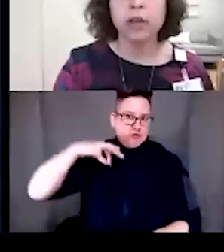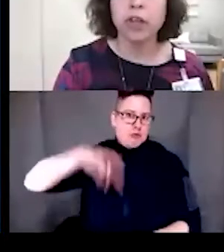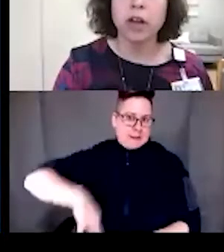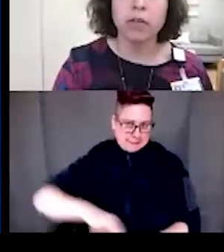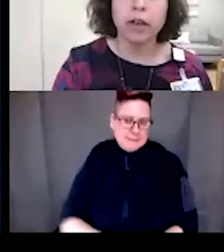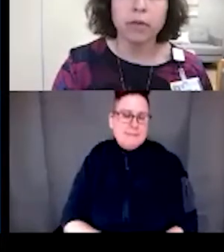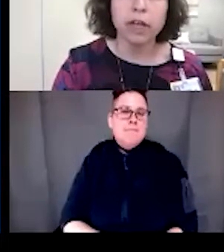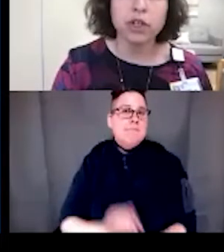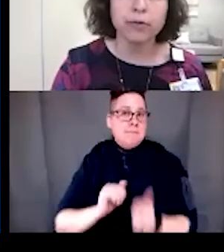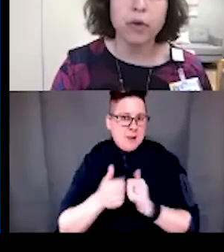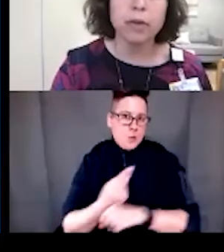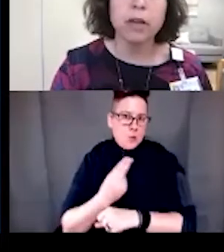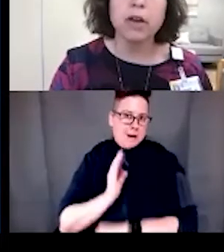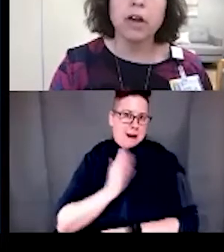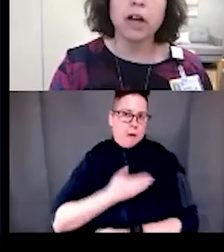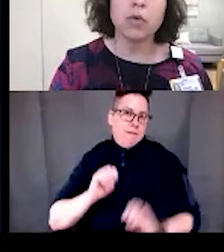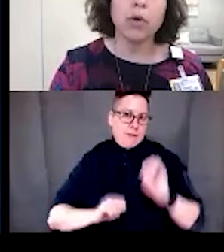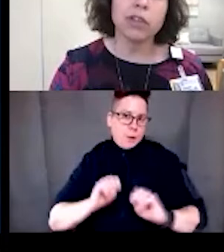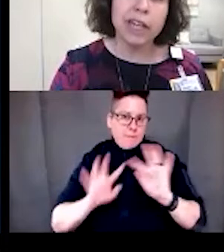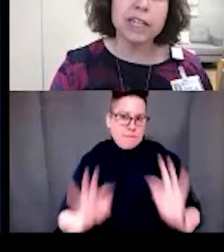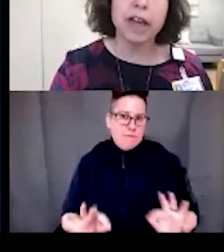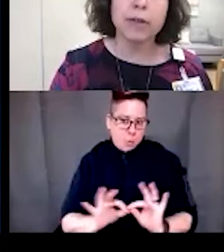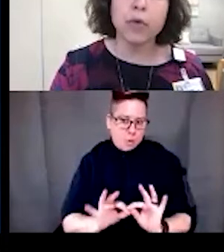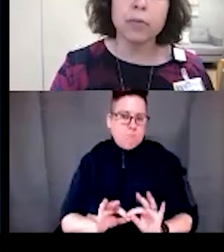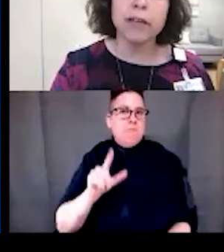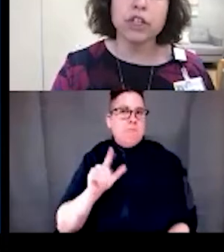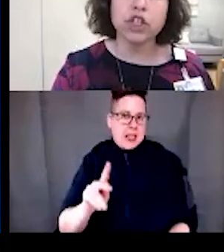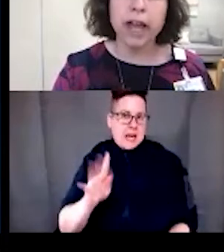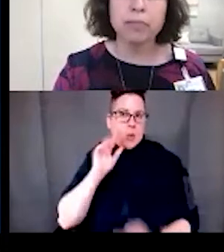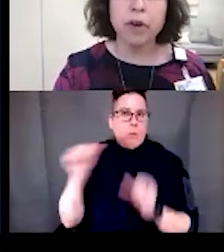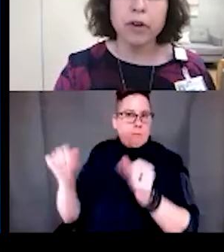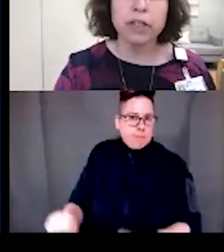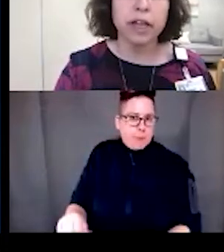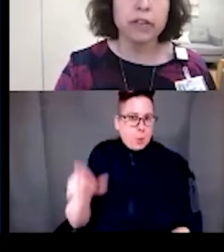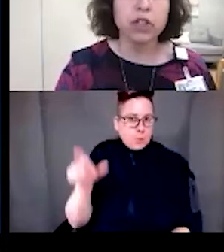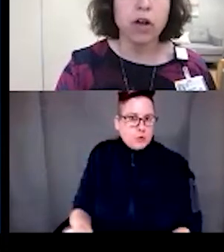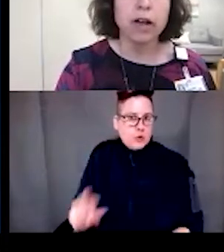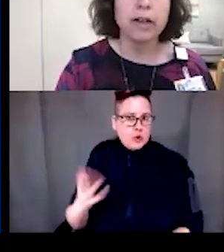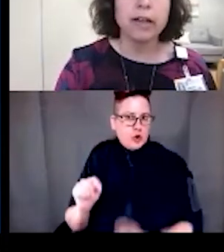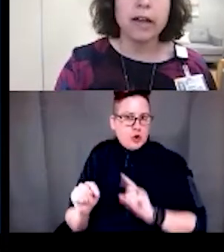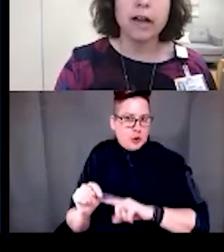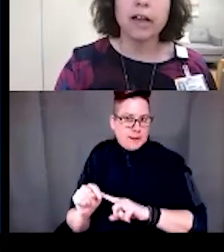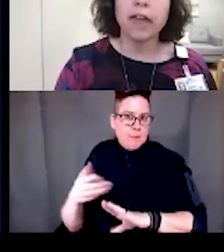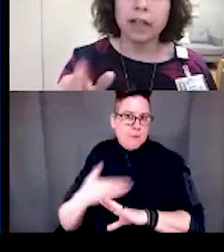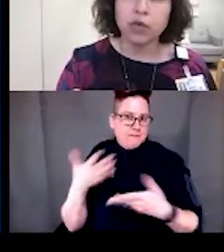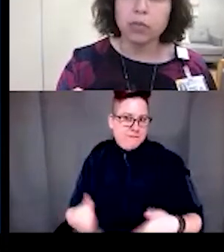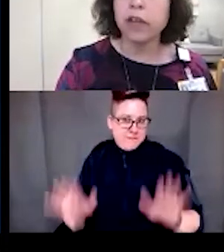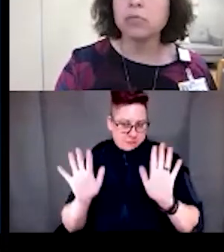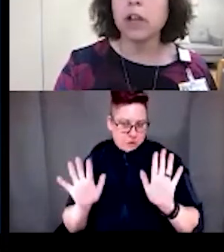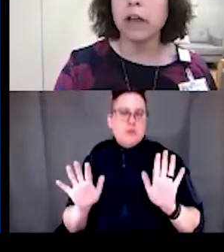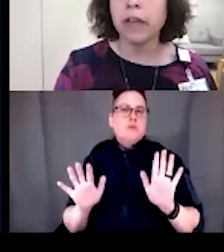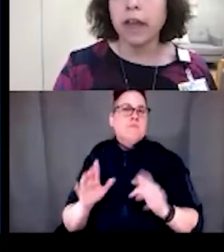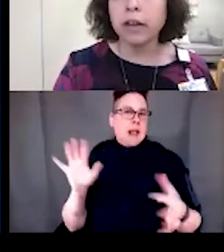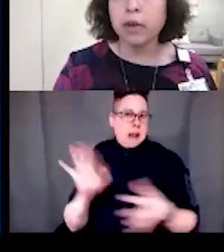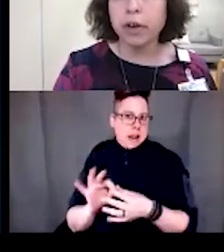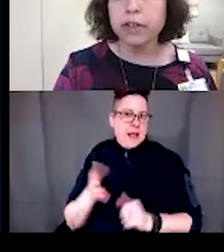credit using our evaluation form. We'll post a link to that form in the chat prior to the end of the talk. That link will be available